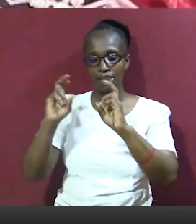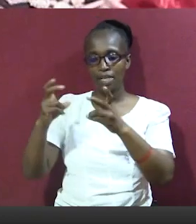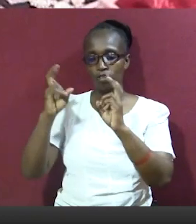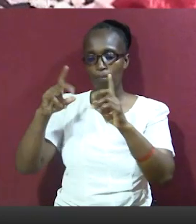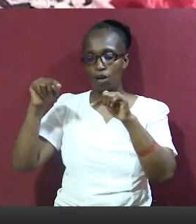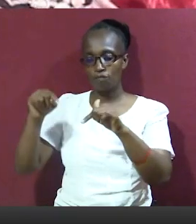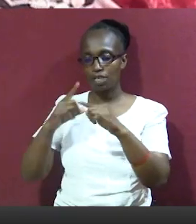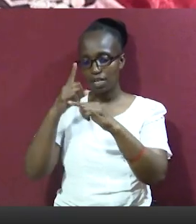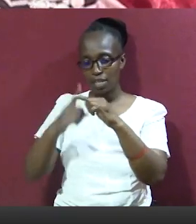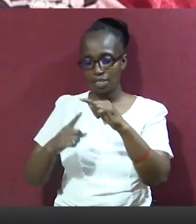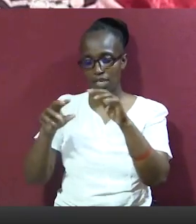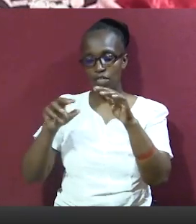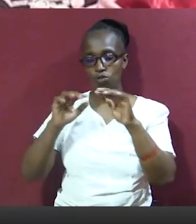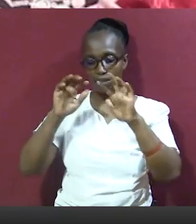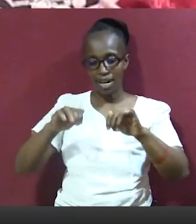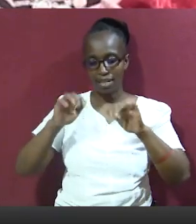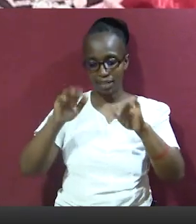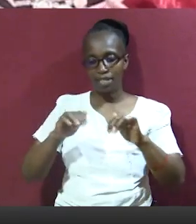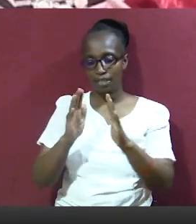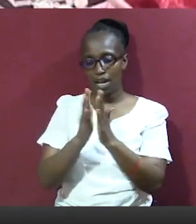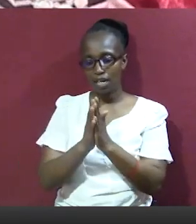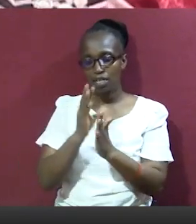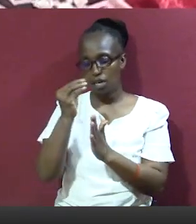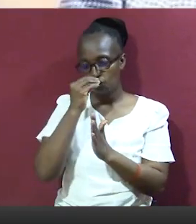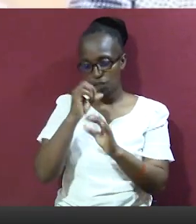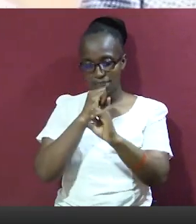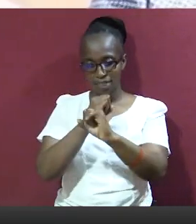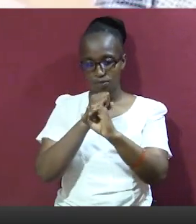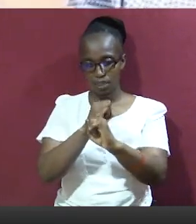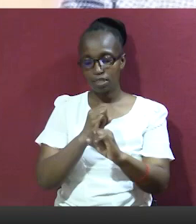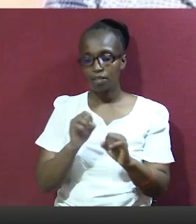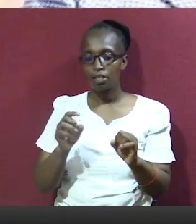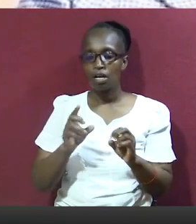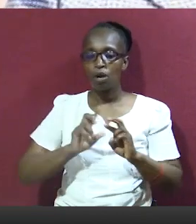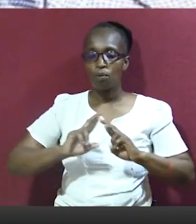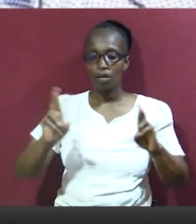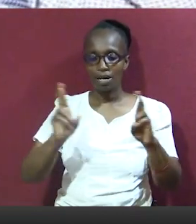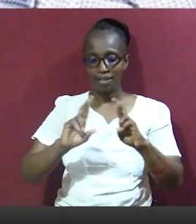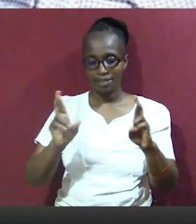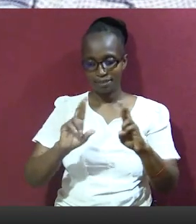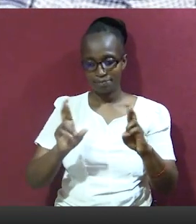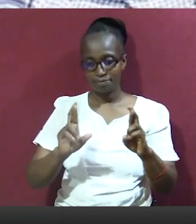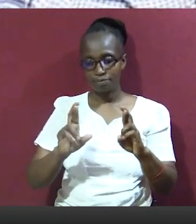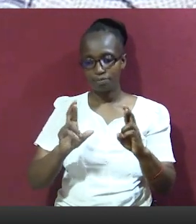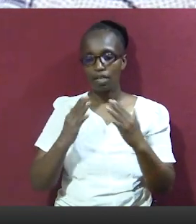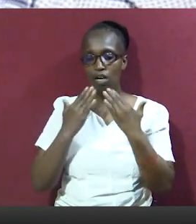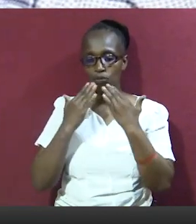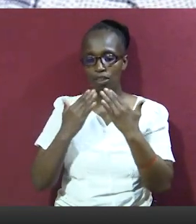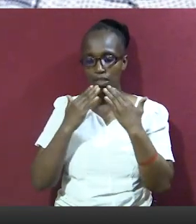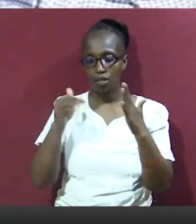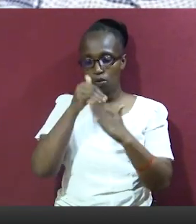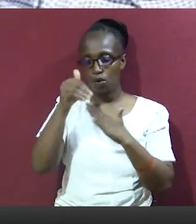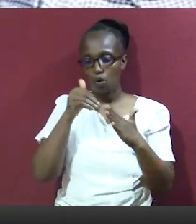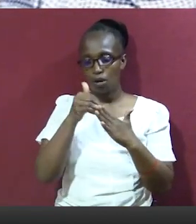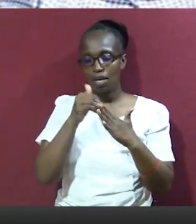year's celebrations is on agriculture and food security. That we are ready, and I take this opportunity first and foremost to thank all